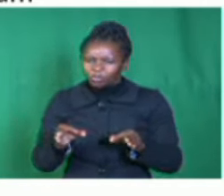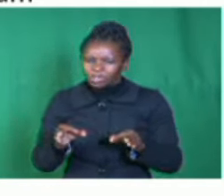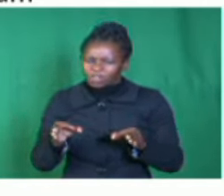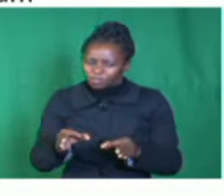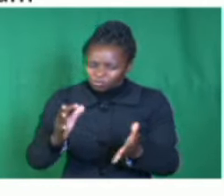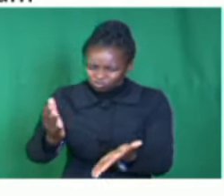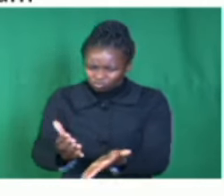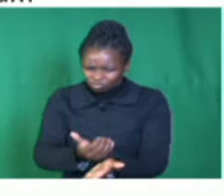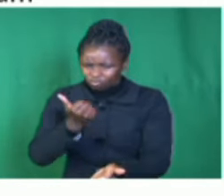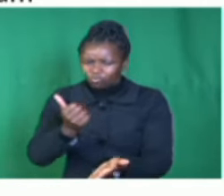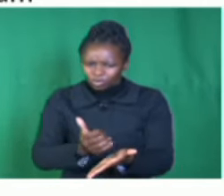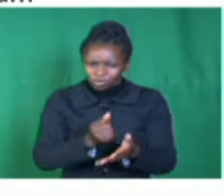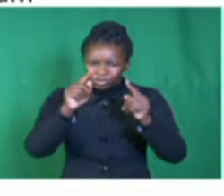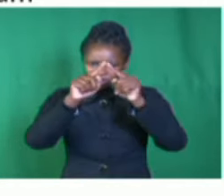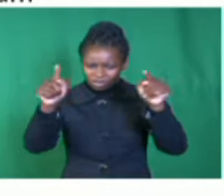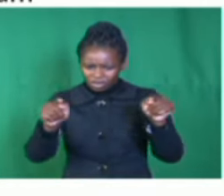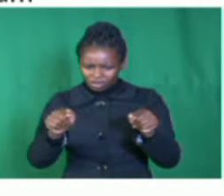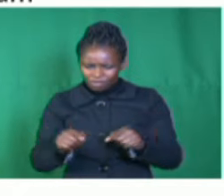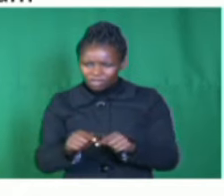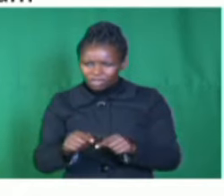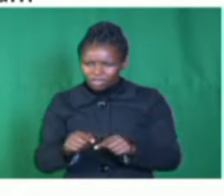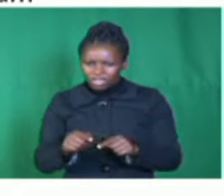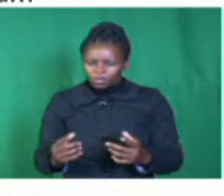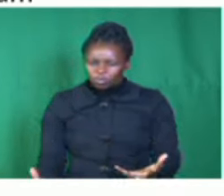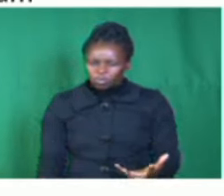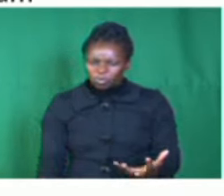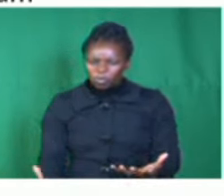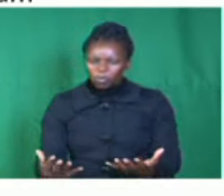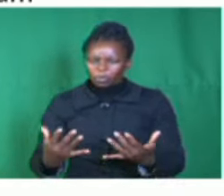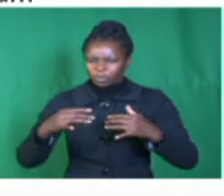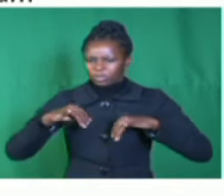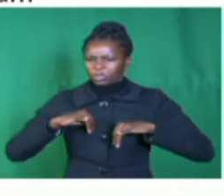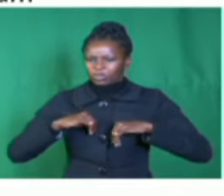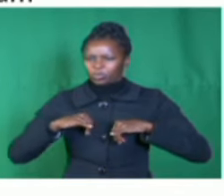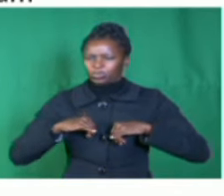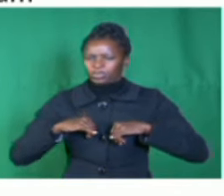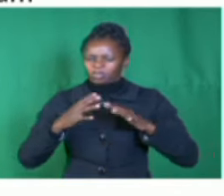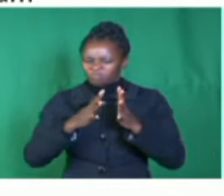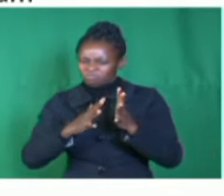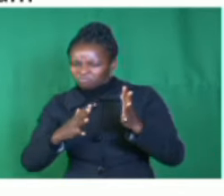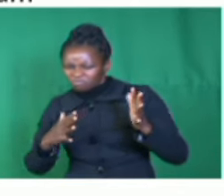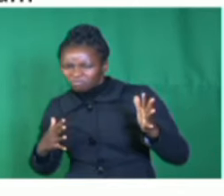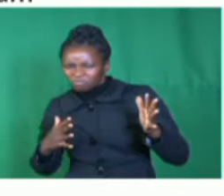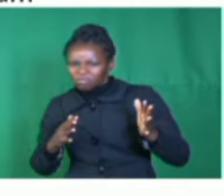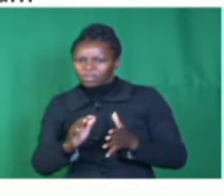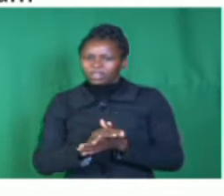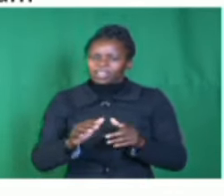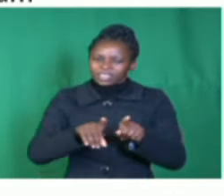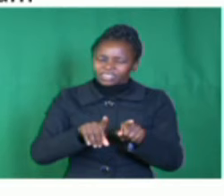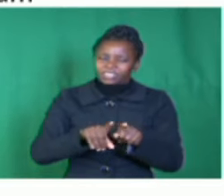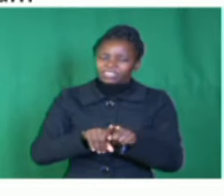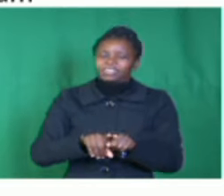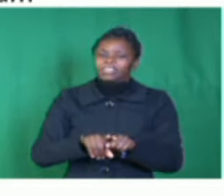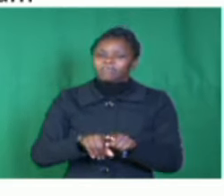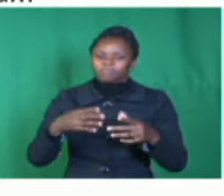they used land and forcefully took from Africans to grow their wealth, mining and growing crops. The crops that I said they were